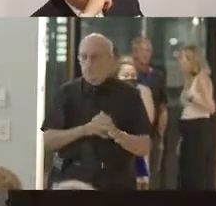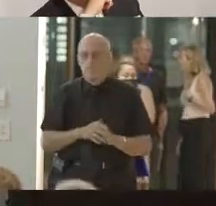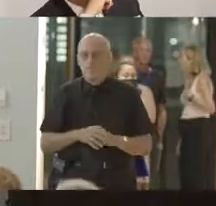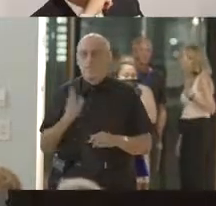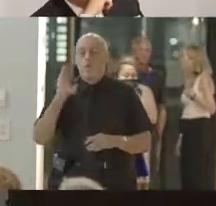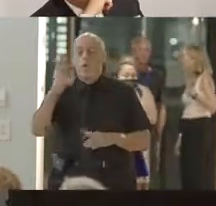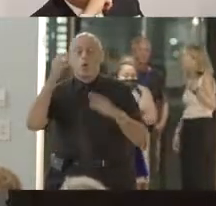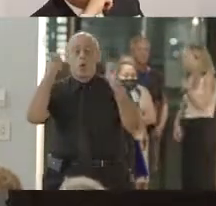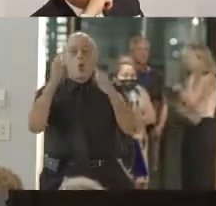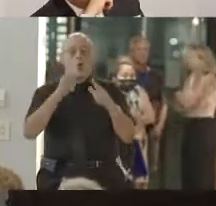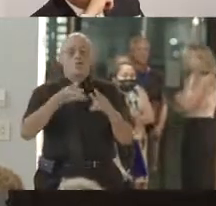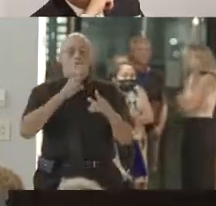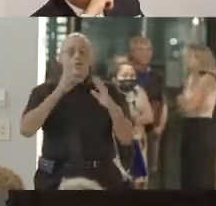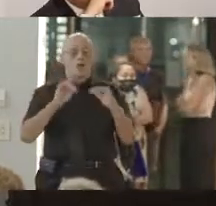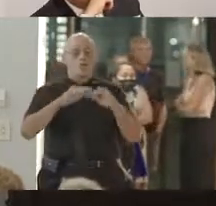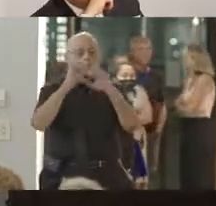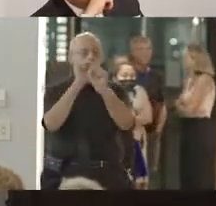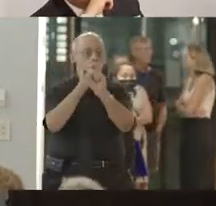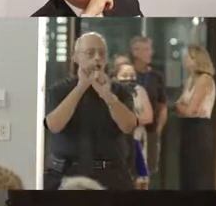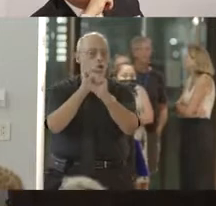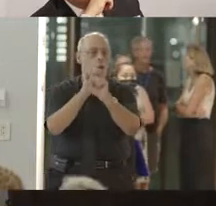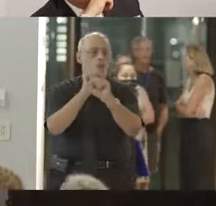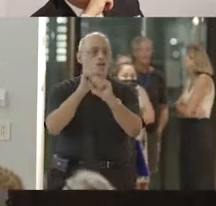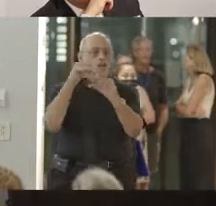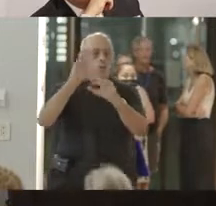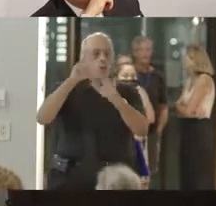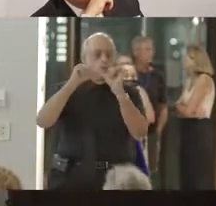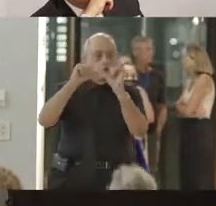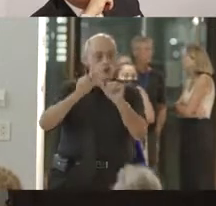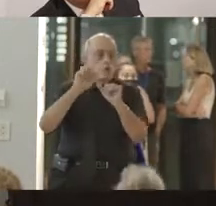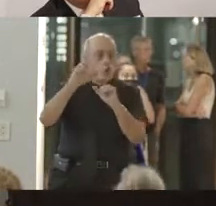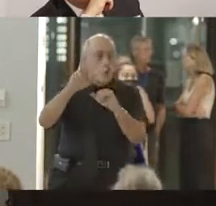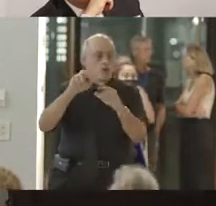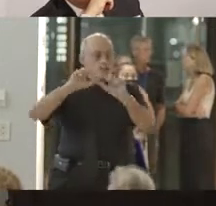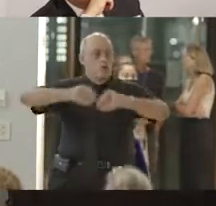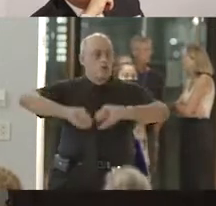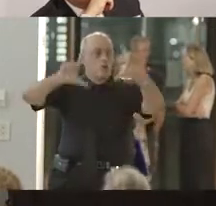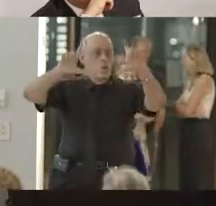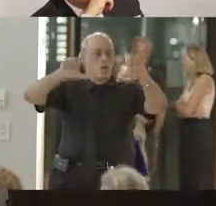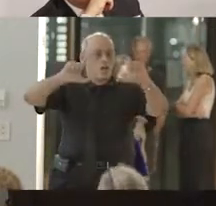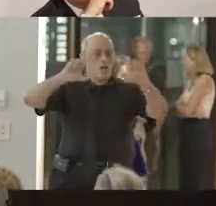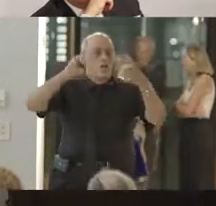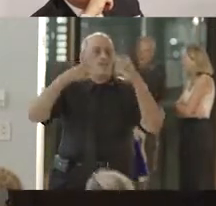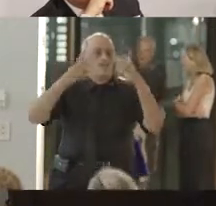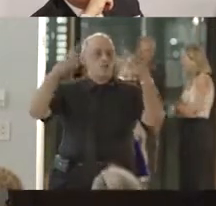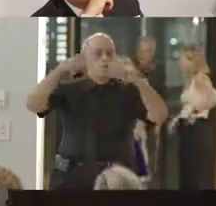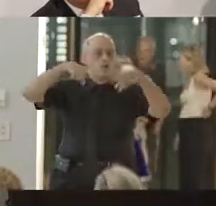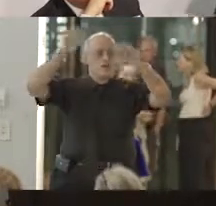Will all of the flood walls in your plans be permanent, or will they only be deployed and visible when there's a